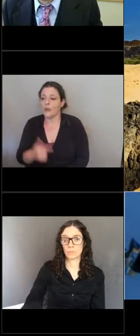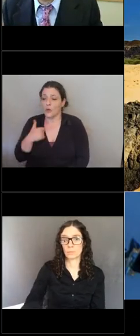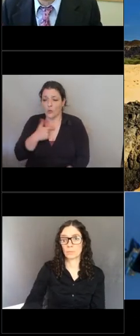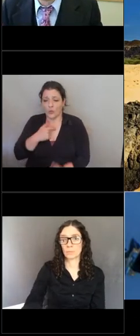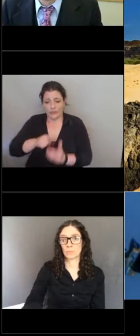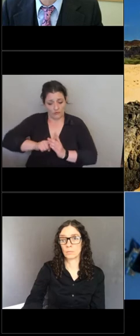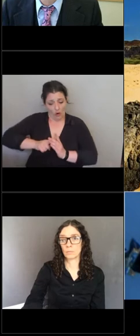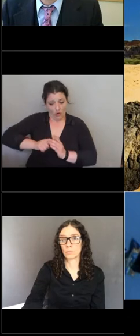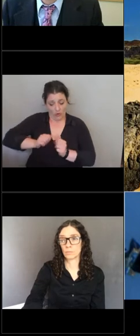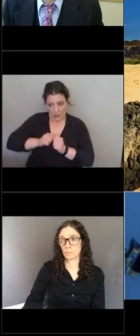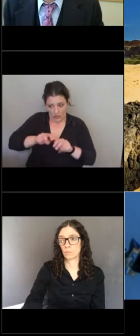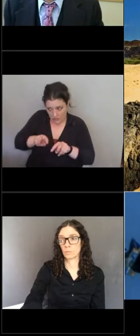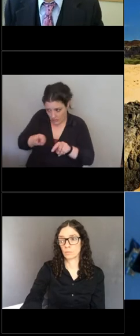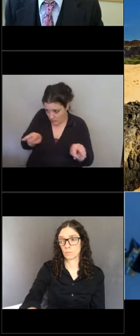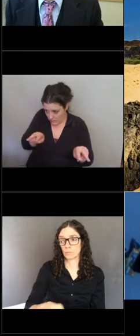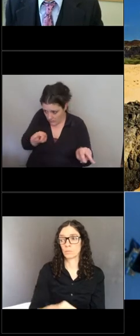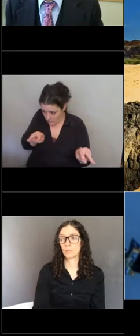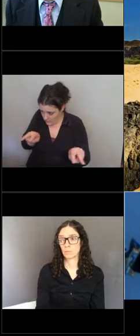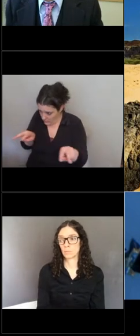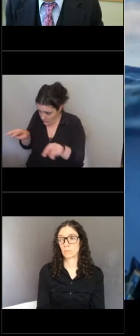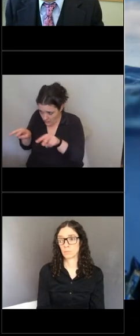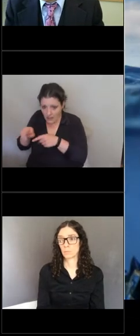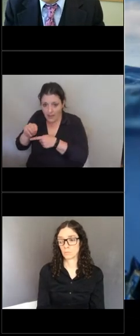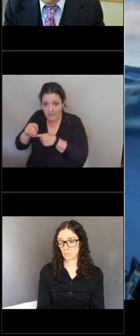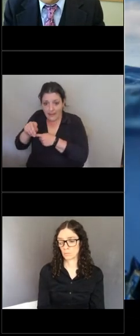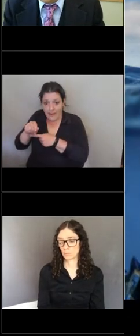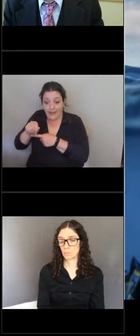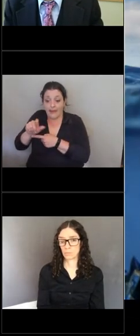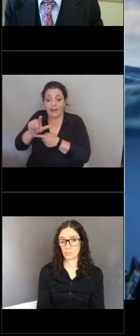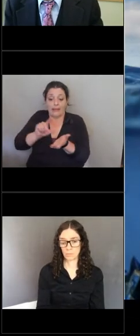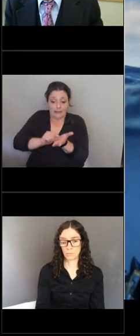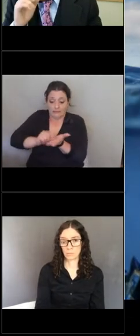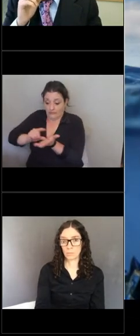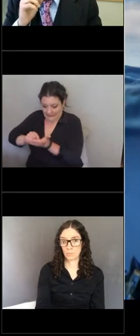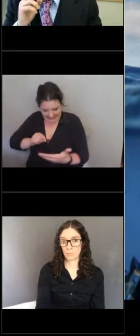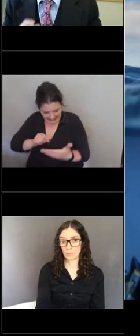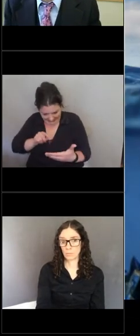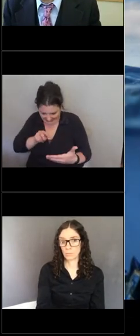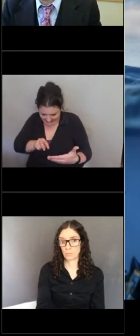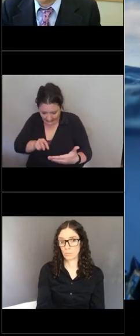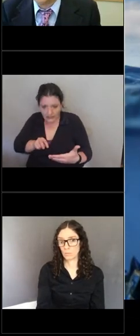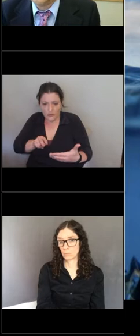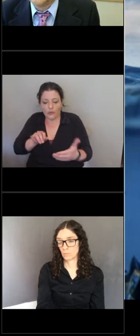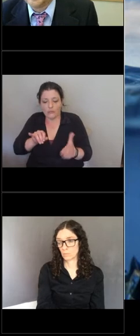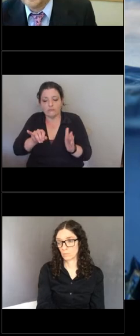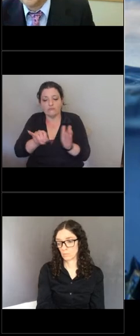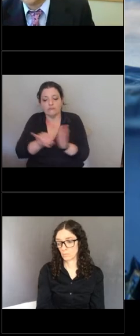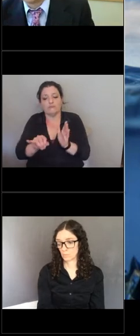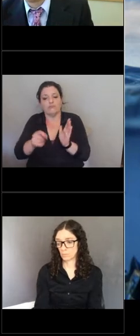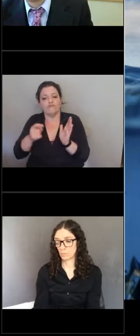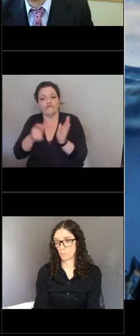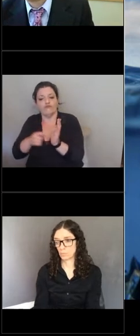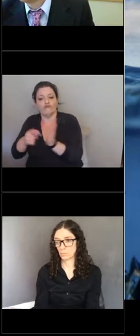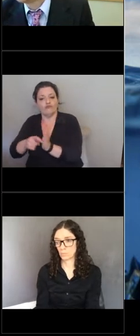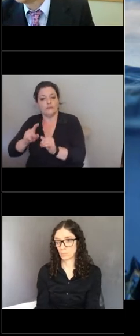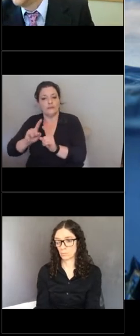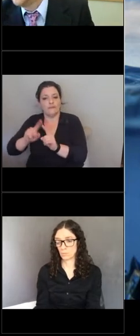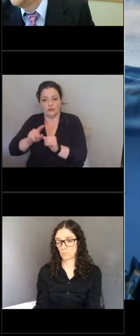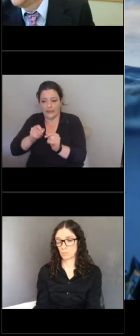by mining the literature. And from the literature, you have, starting in 2019